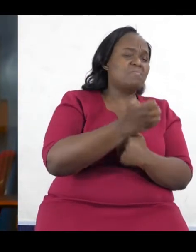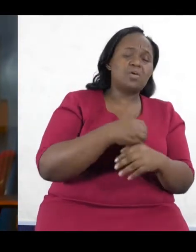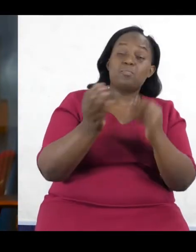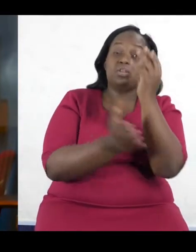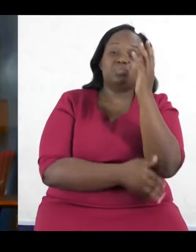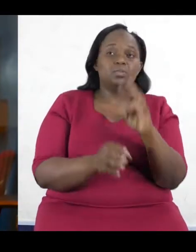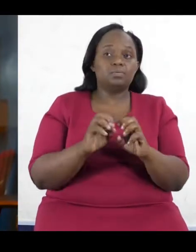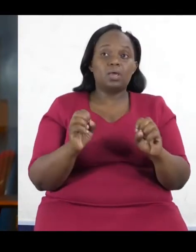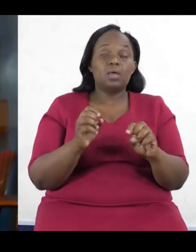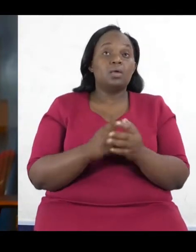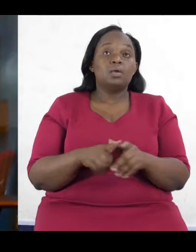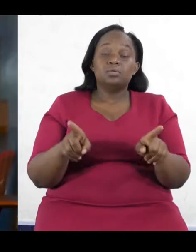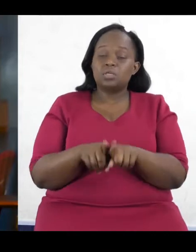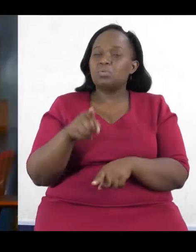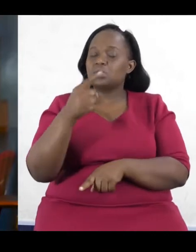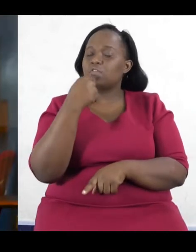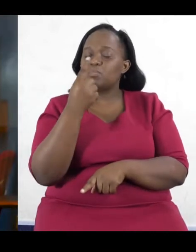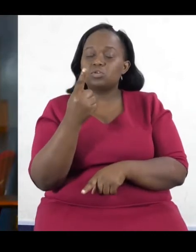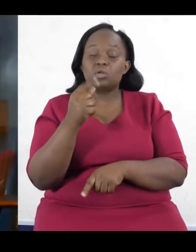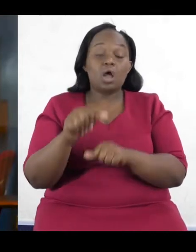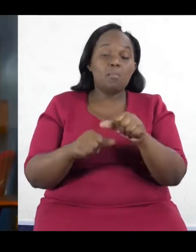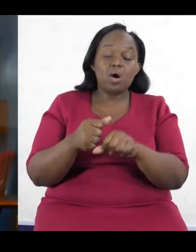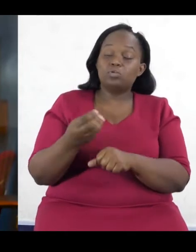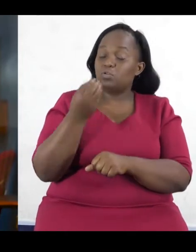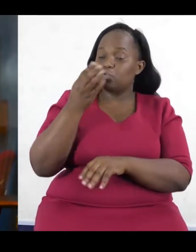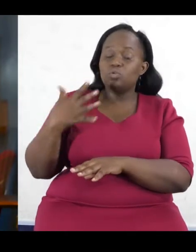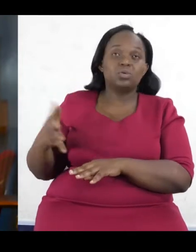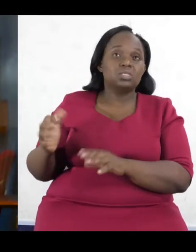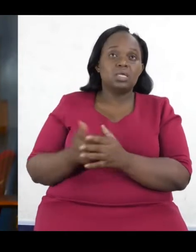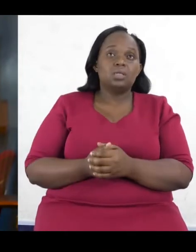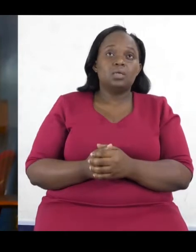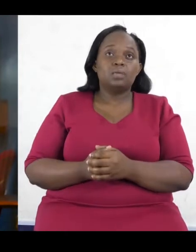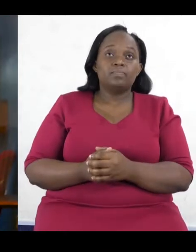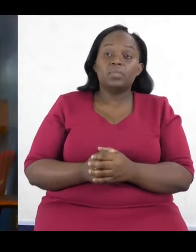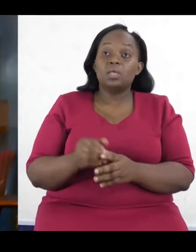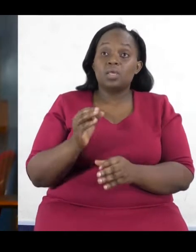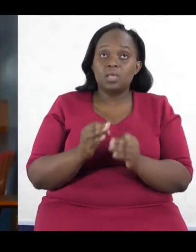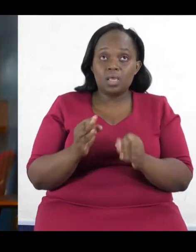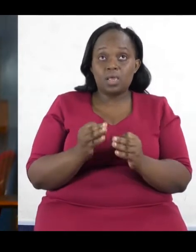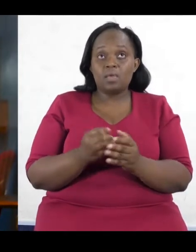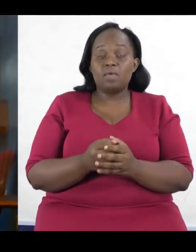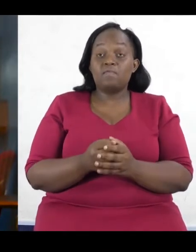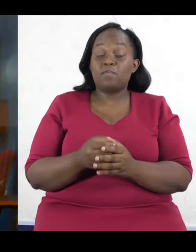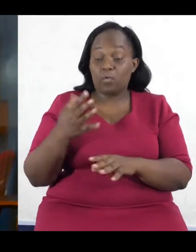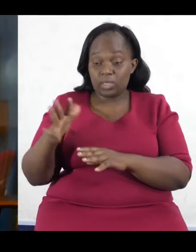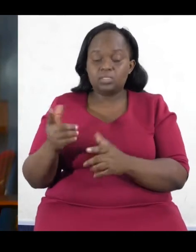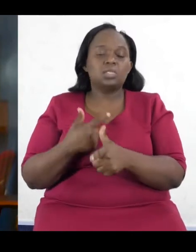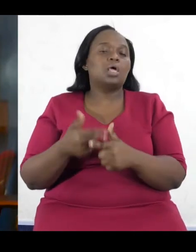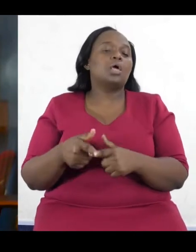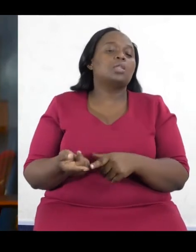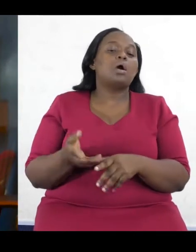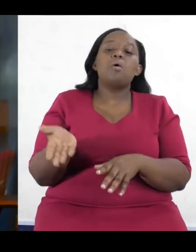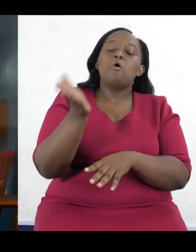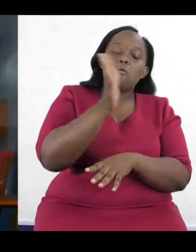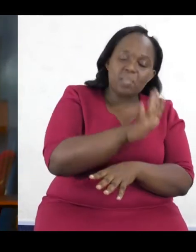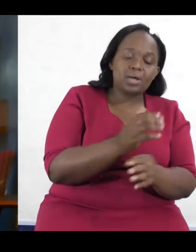today. And like what you mentioned about food losses, you know, when we lose food, it means we go back to the environment to produce more food. Mm-hmm. So if